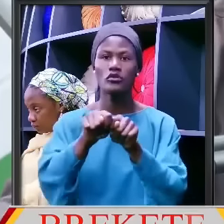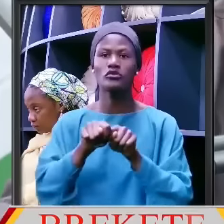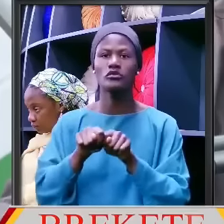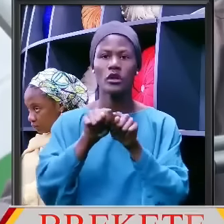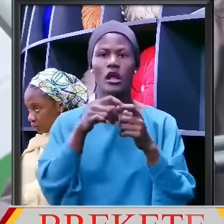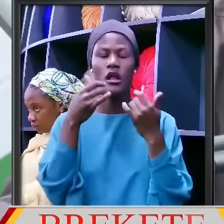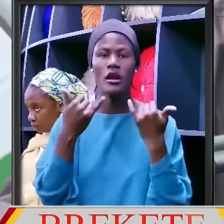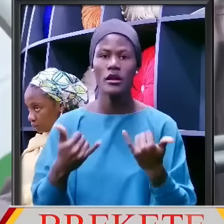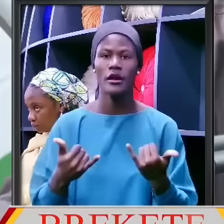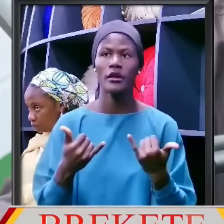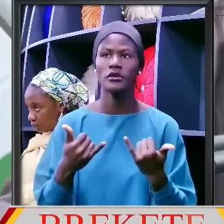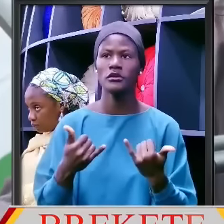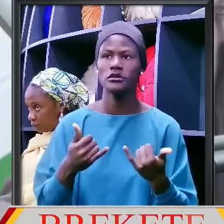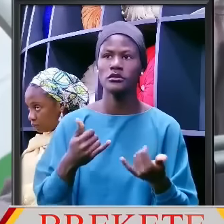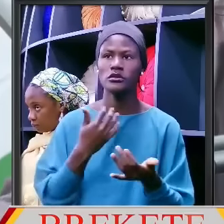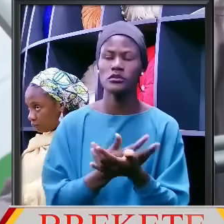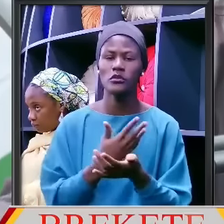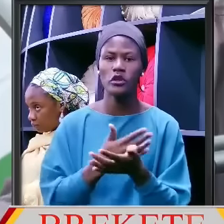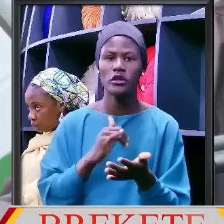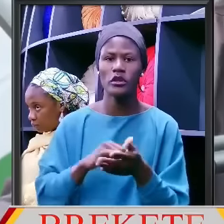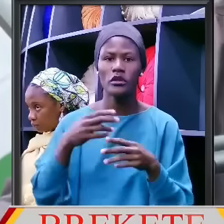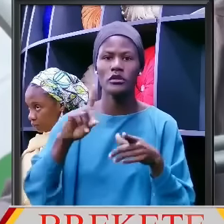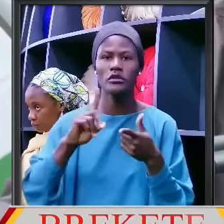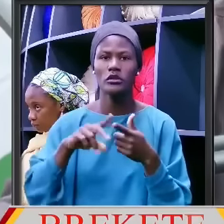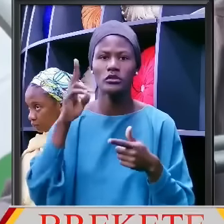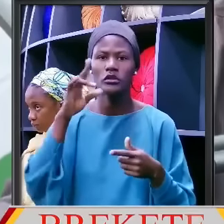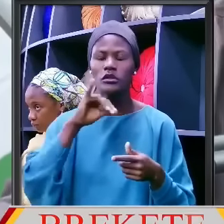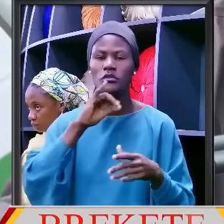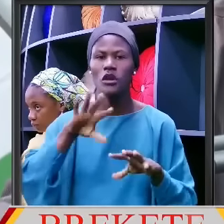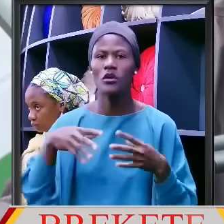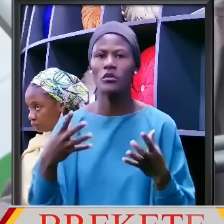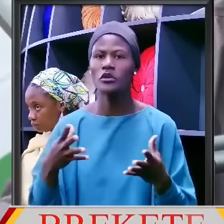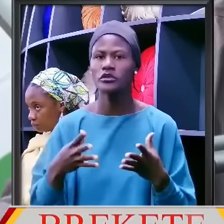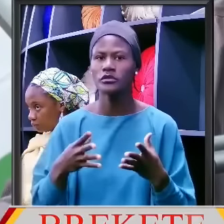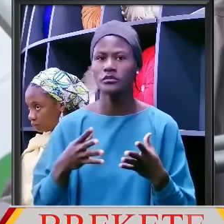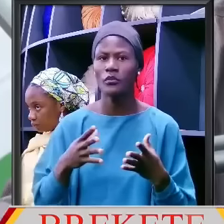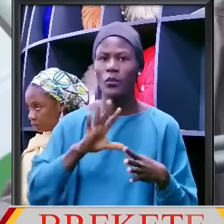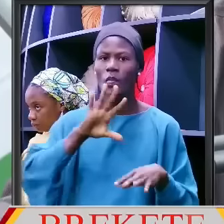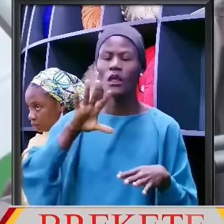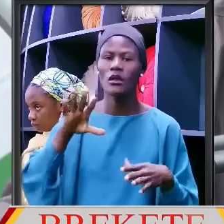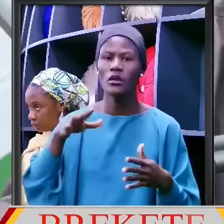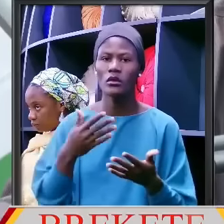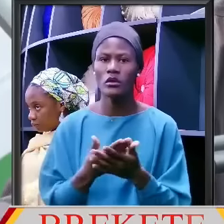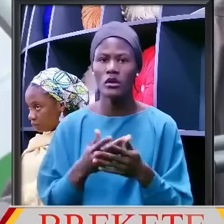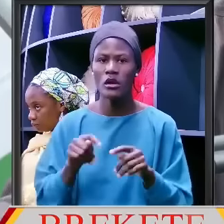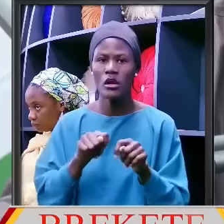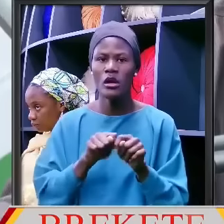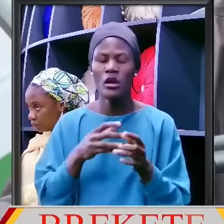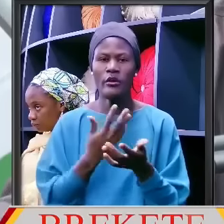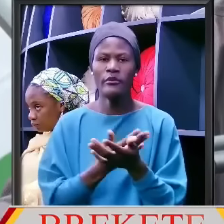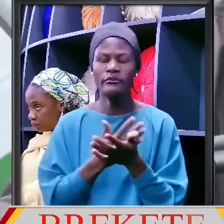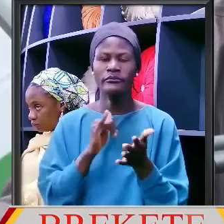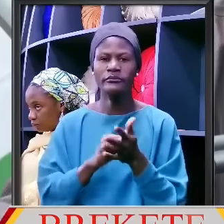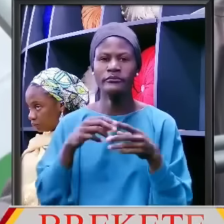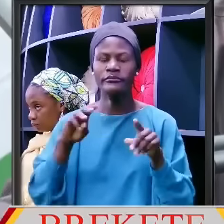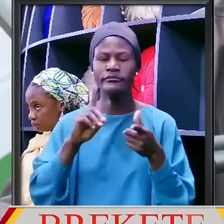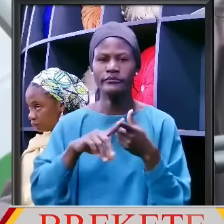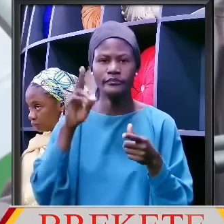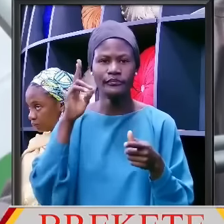All together now? Yes, sir. The money where you sent to Ramna, how much? Okay, all together the money I sent to him is